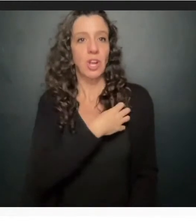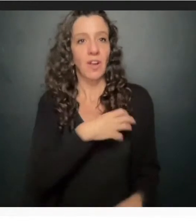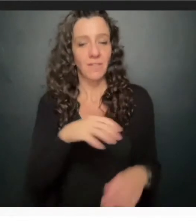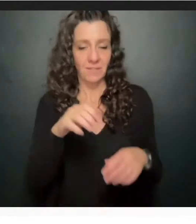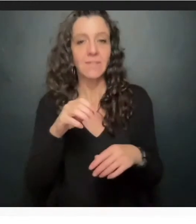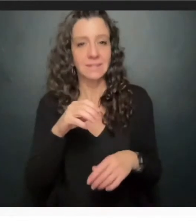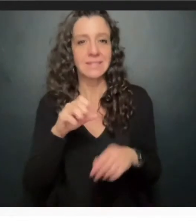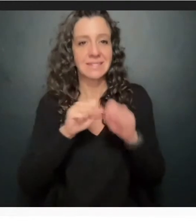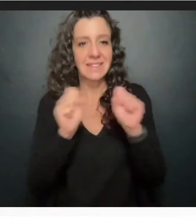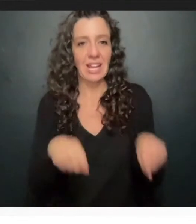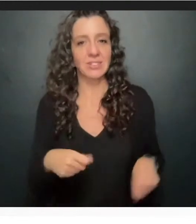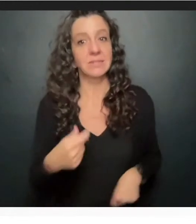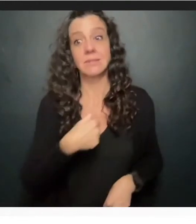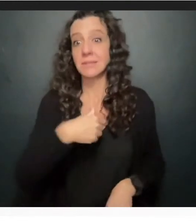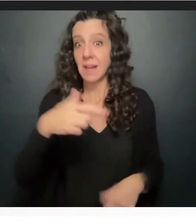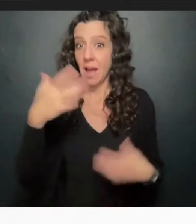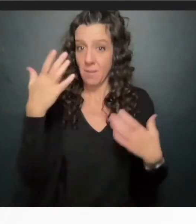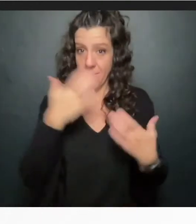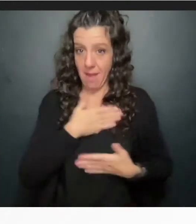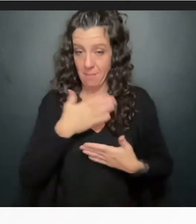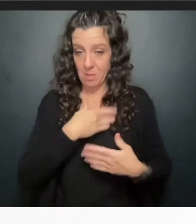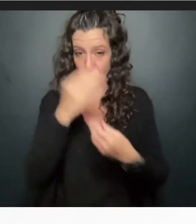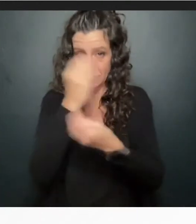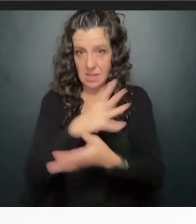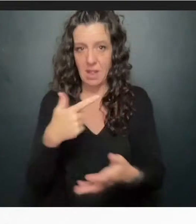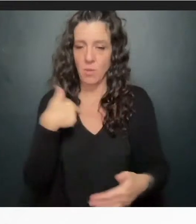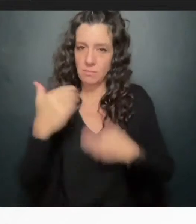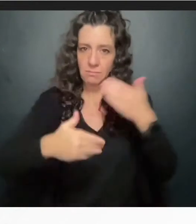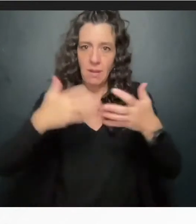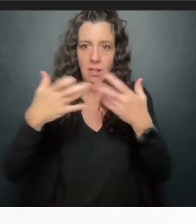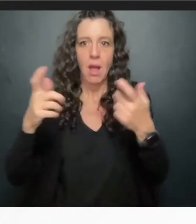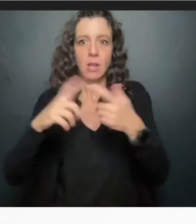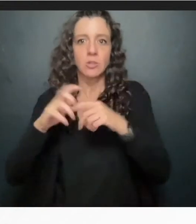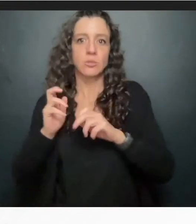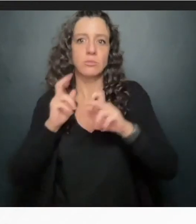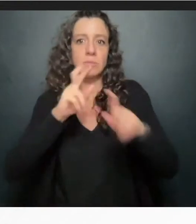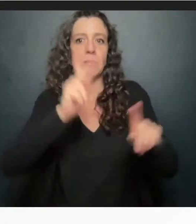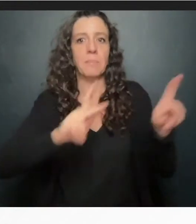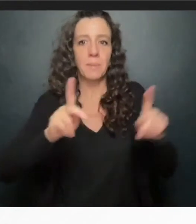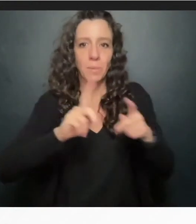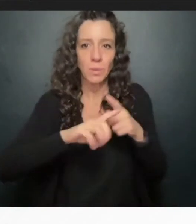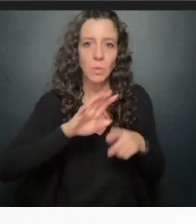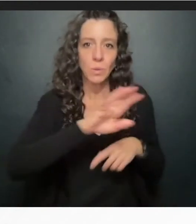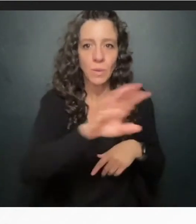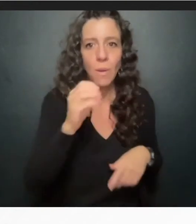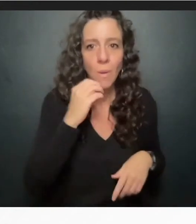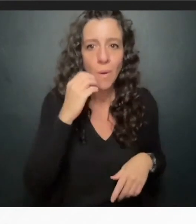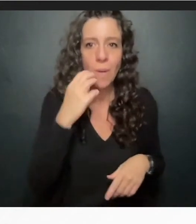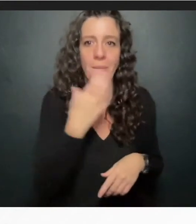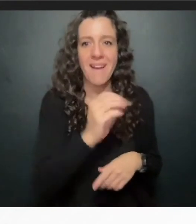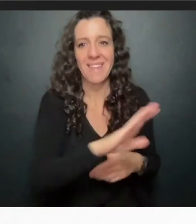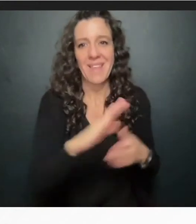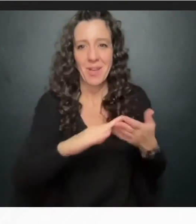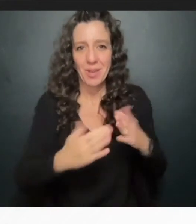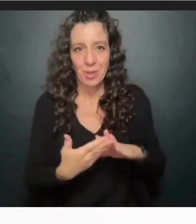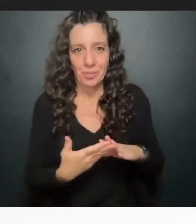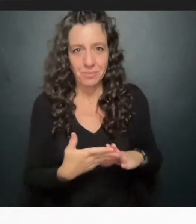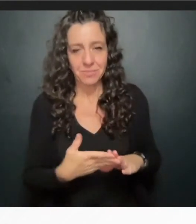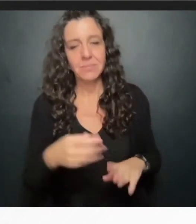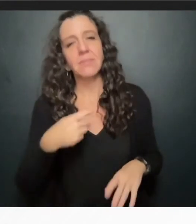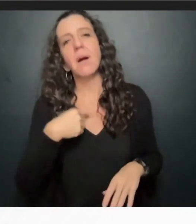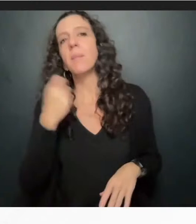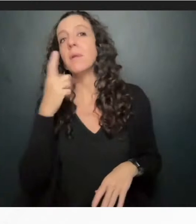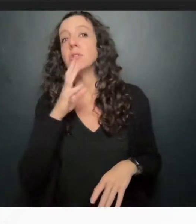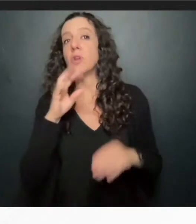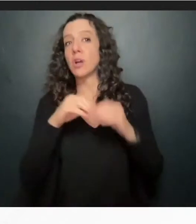in repopulating some of the communities and returning residents to their homes. I will speak in generalities